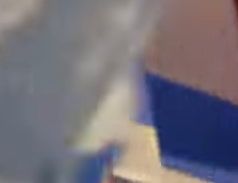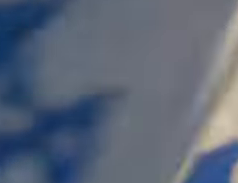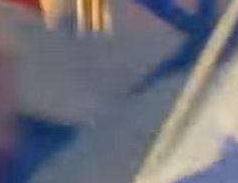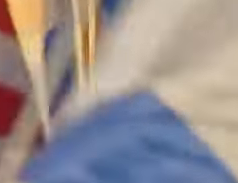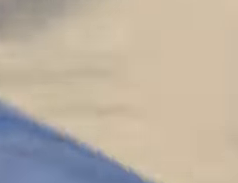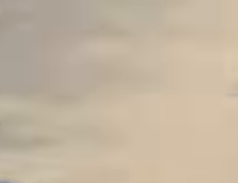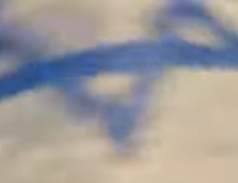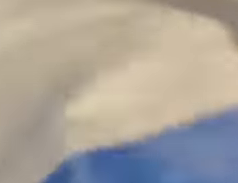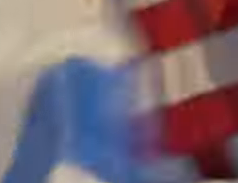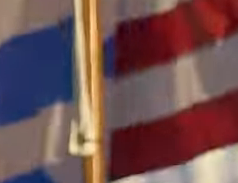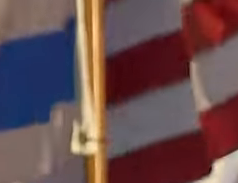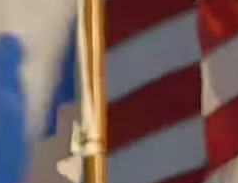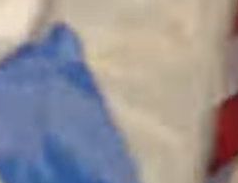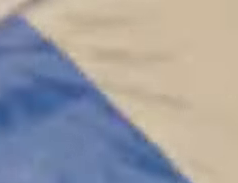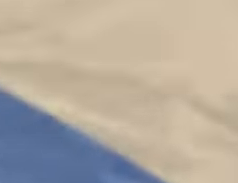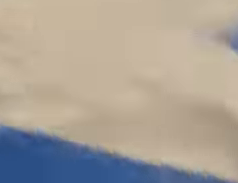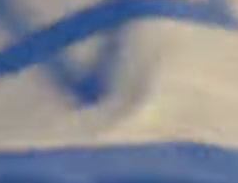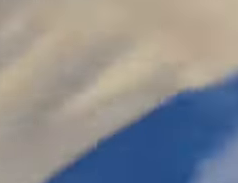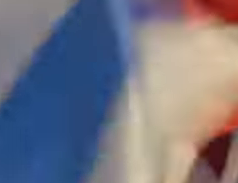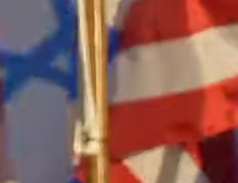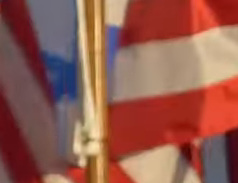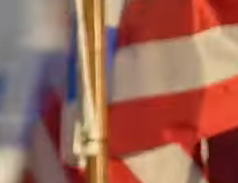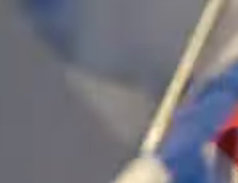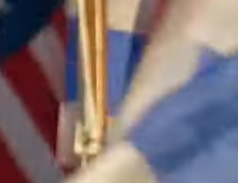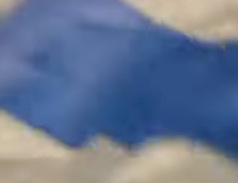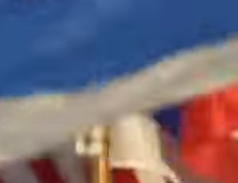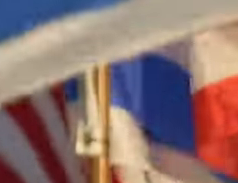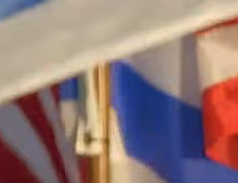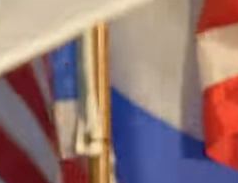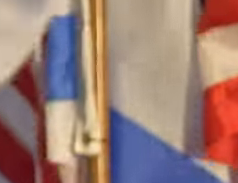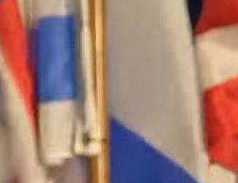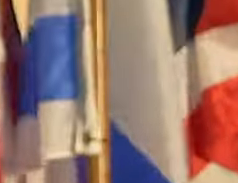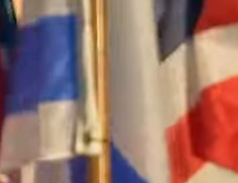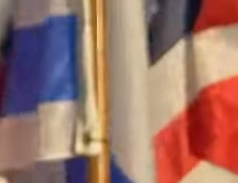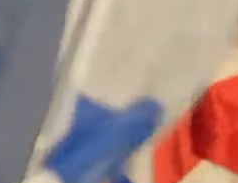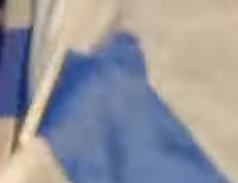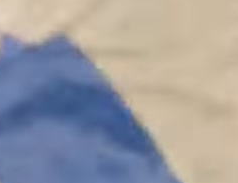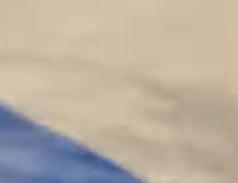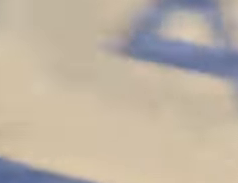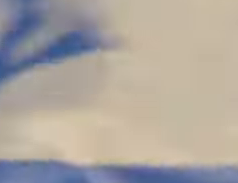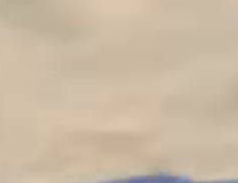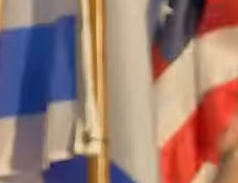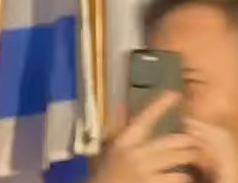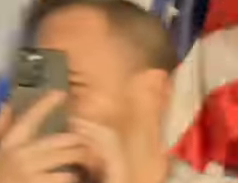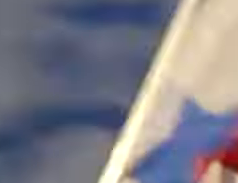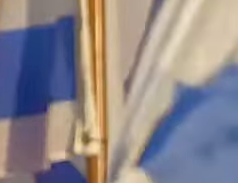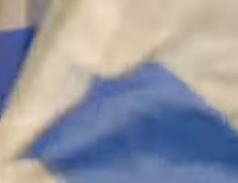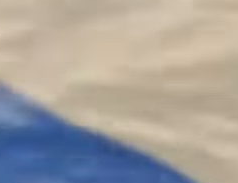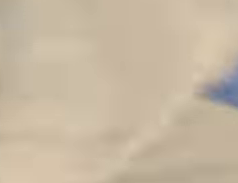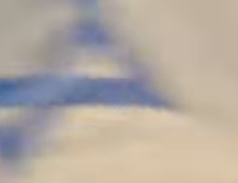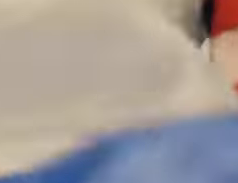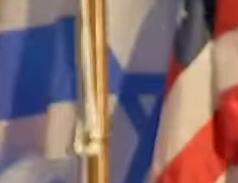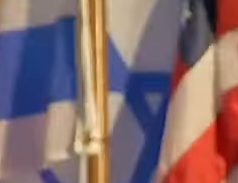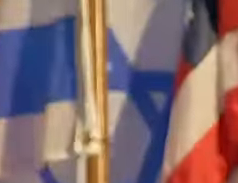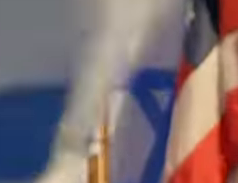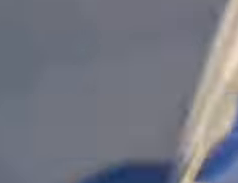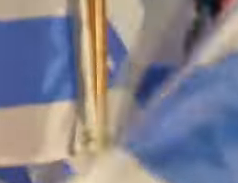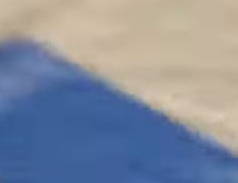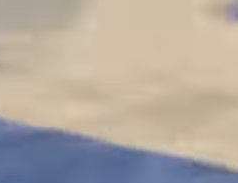beged she'enavta al gufi. Shelo yehi kata shomer